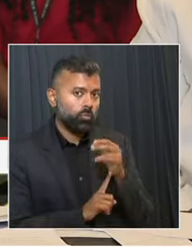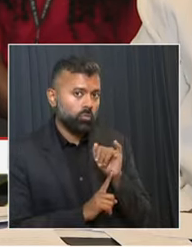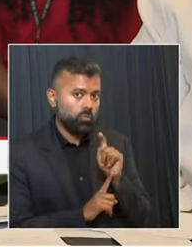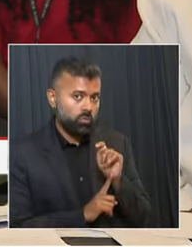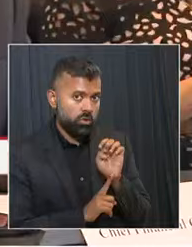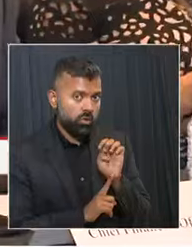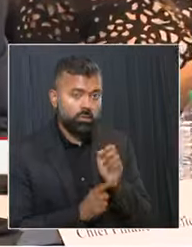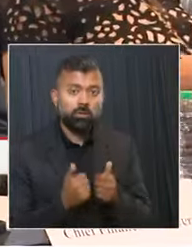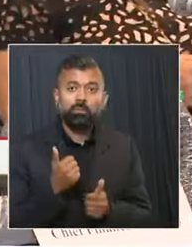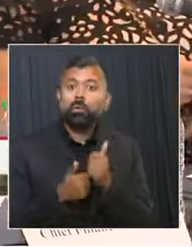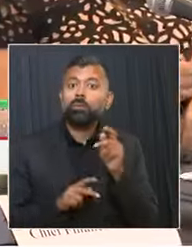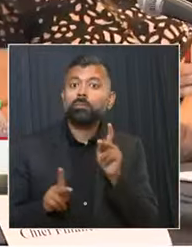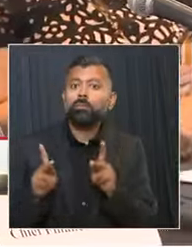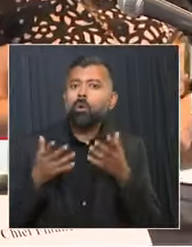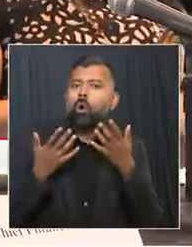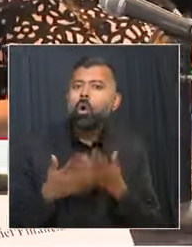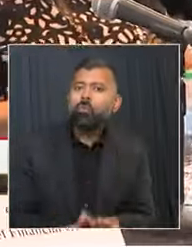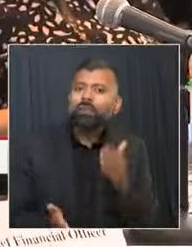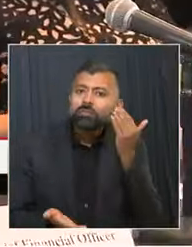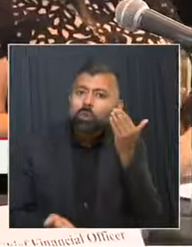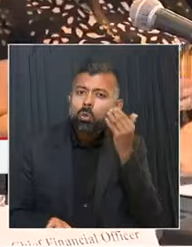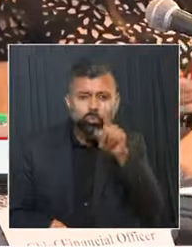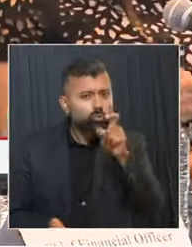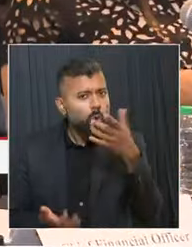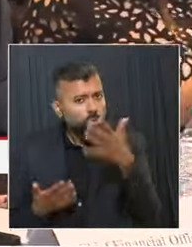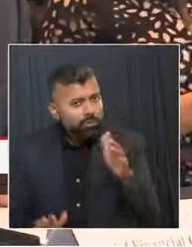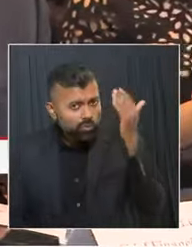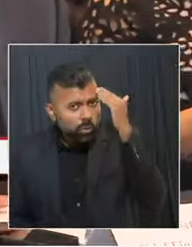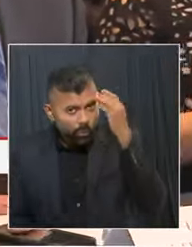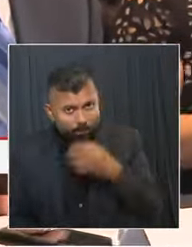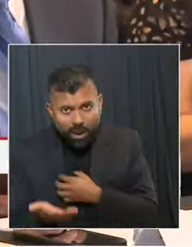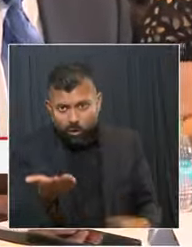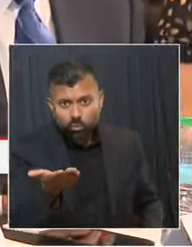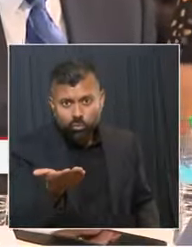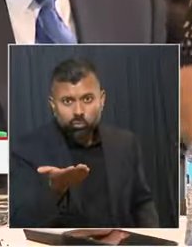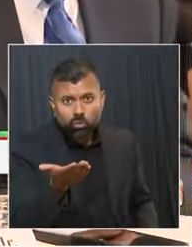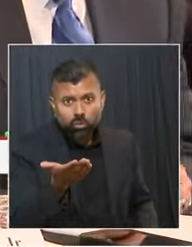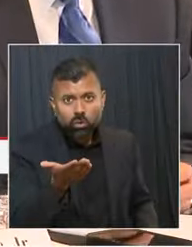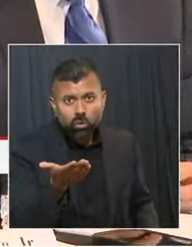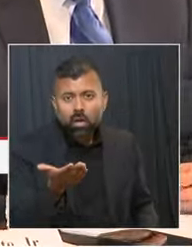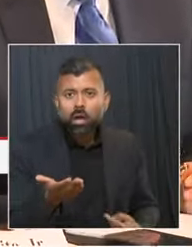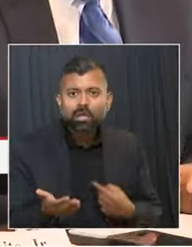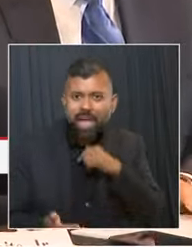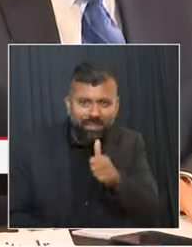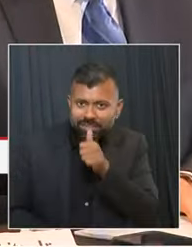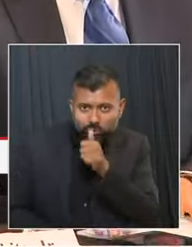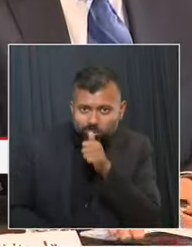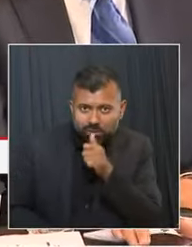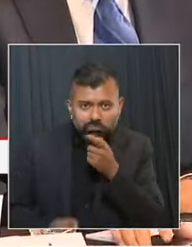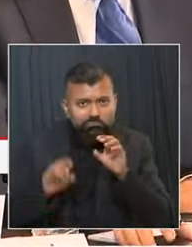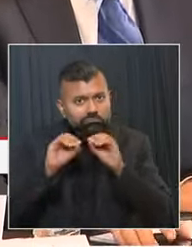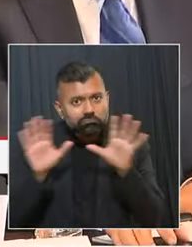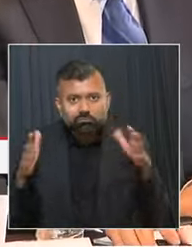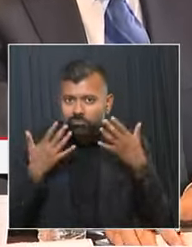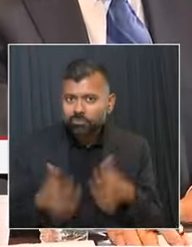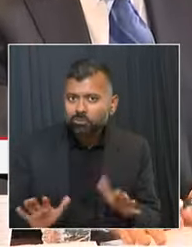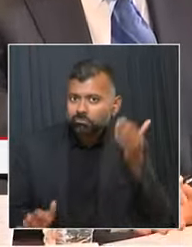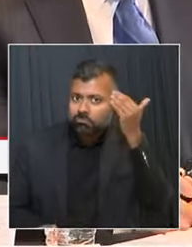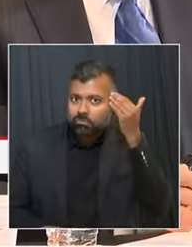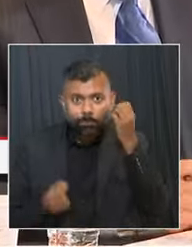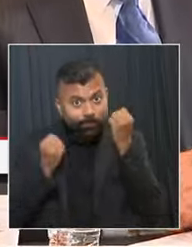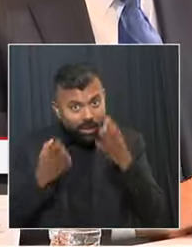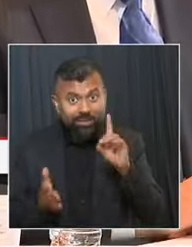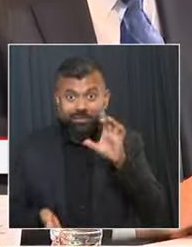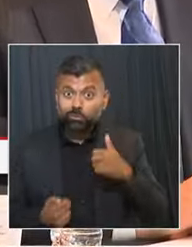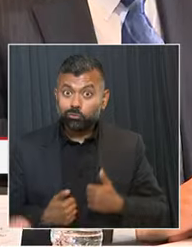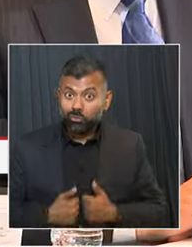that happened. Thank you. I think it's not a secret, Mayor, what happened to district residents, longtime district residents